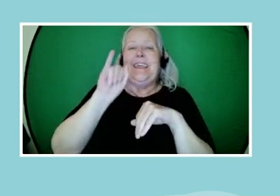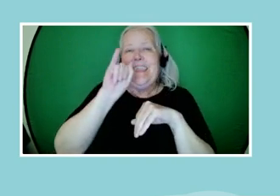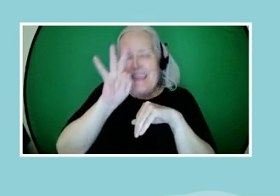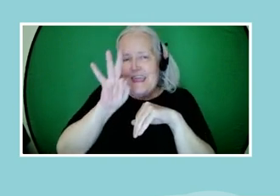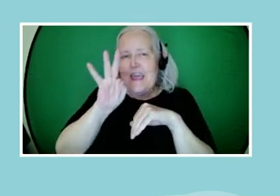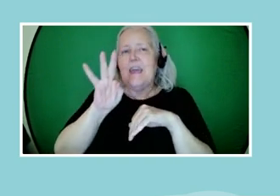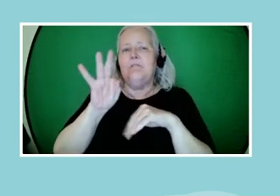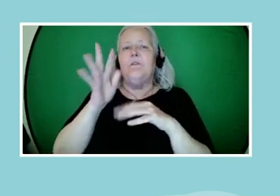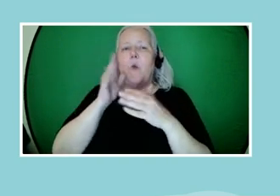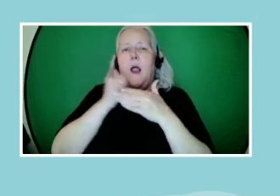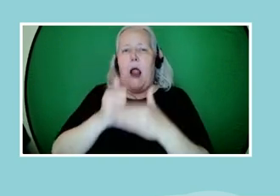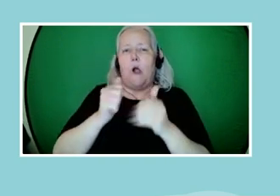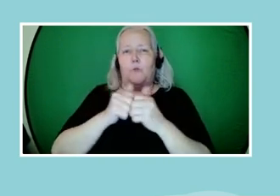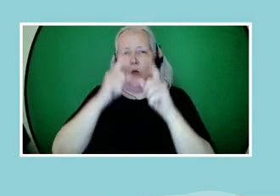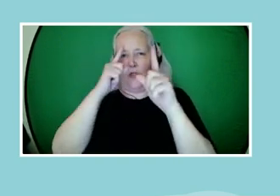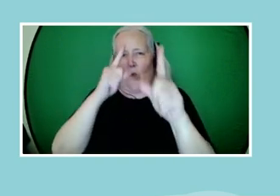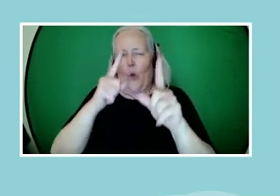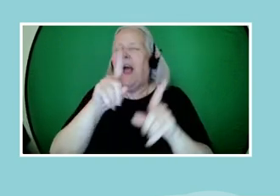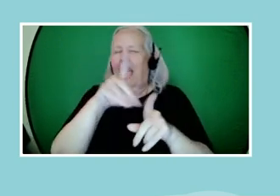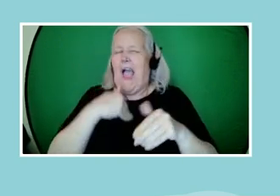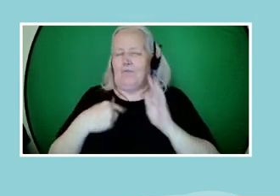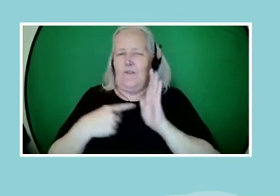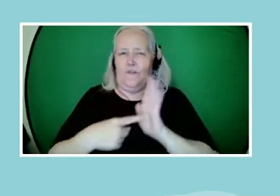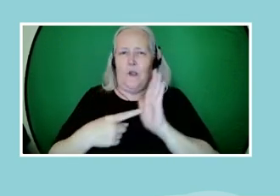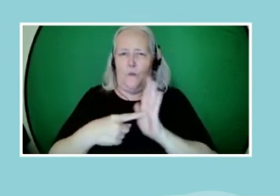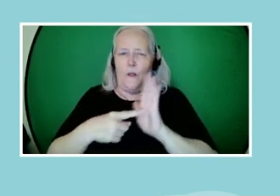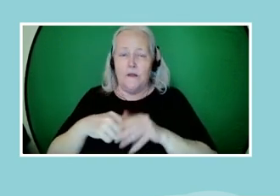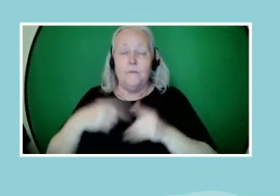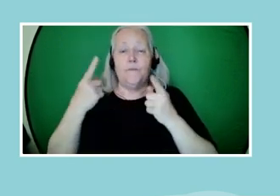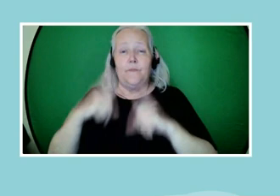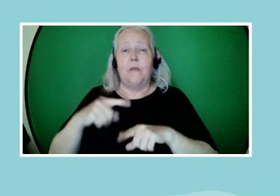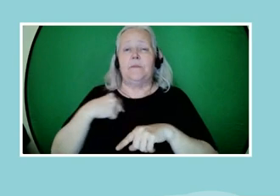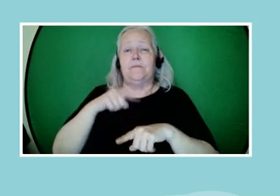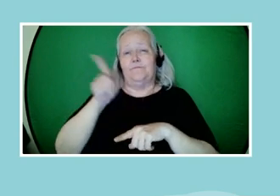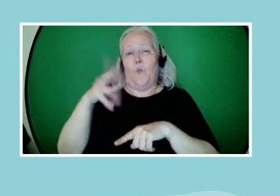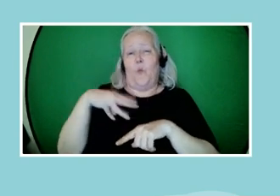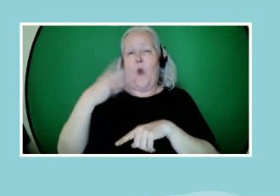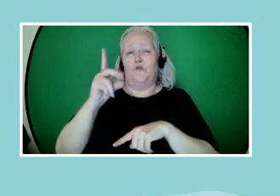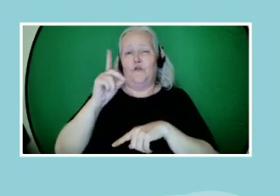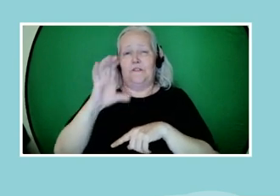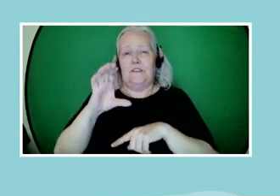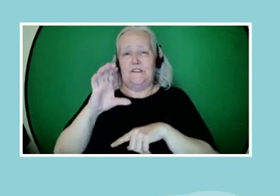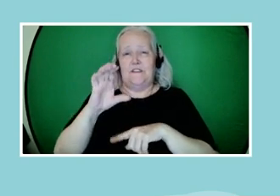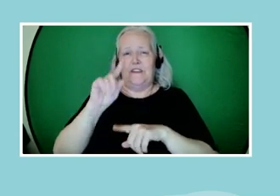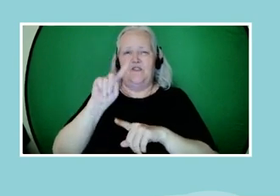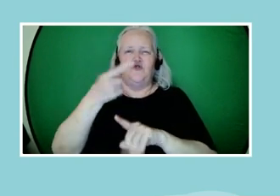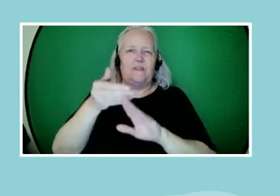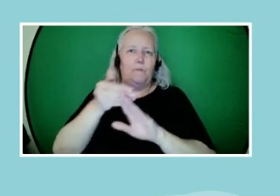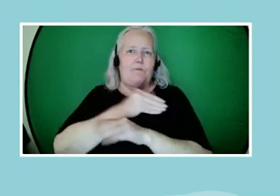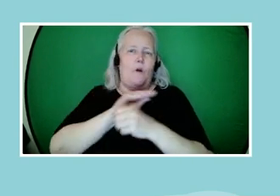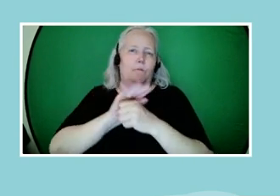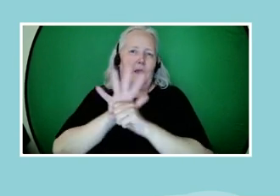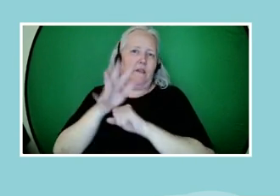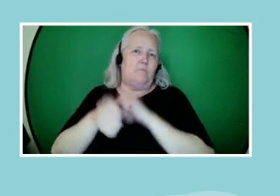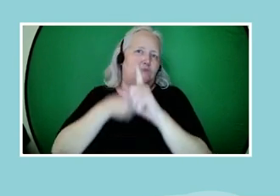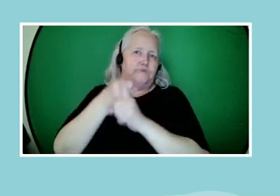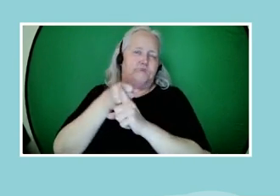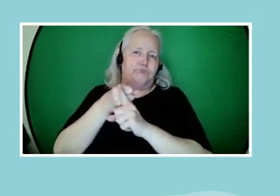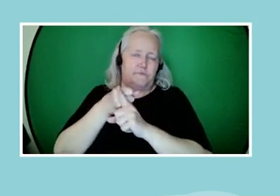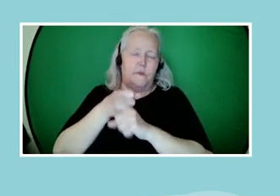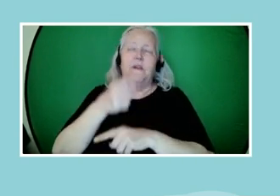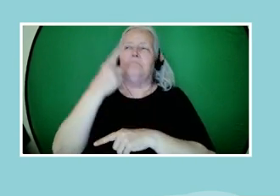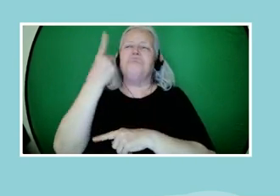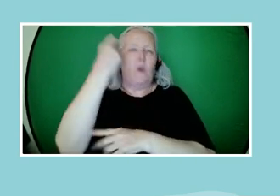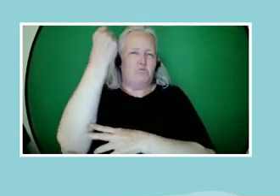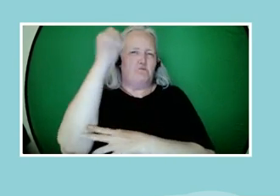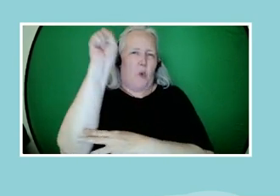And I'll give you an example. I was in Washington, D.C. shortly before the pandemic. There was a protest happening and